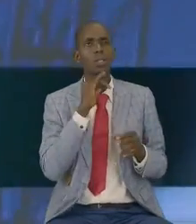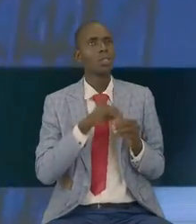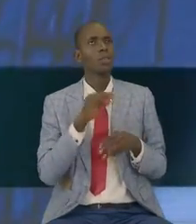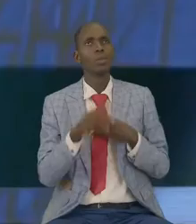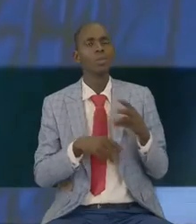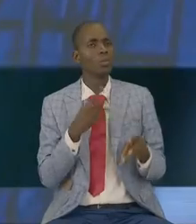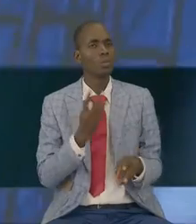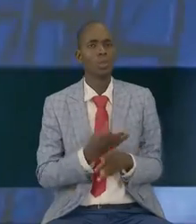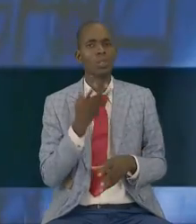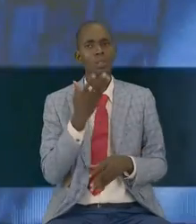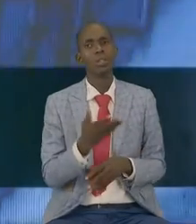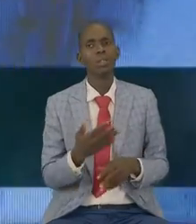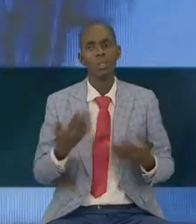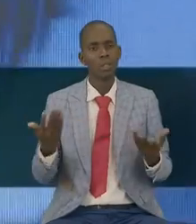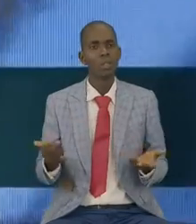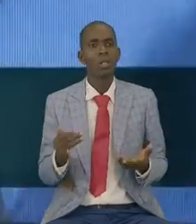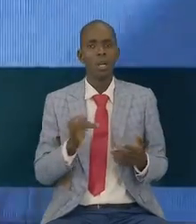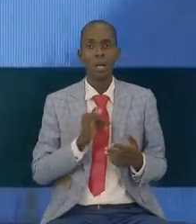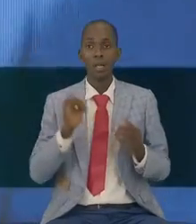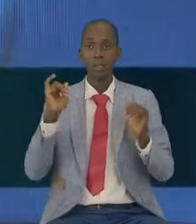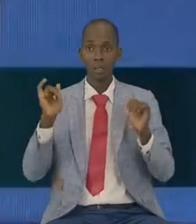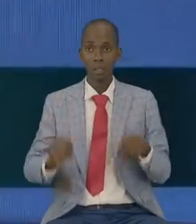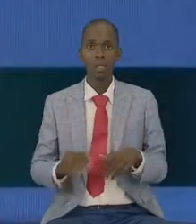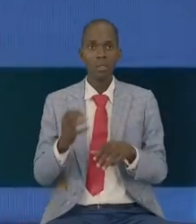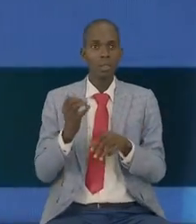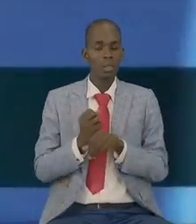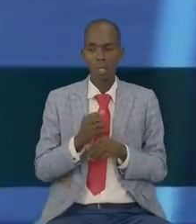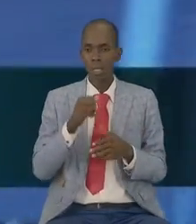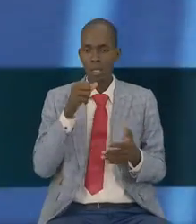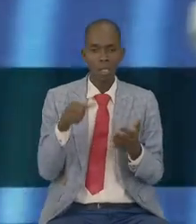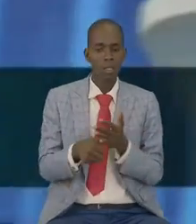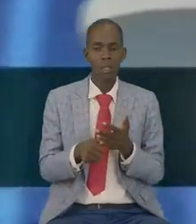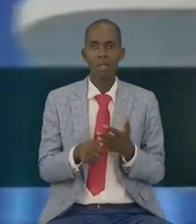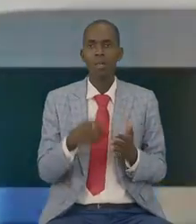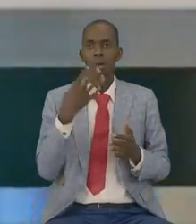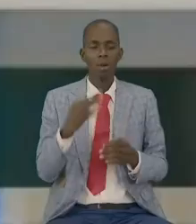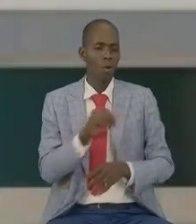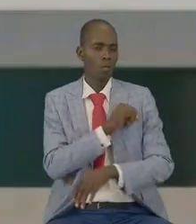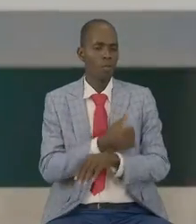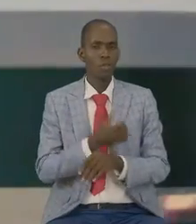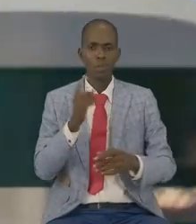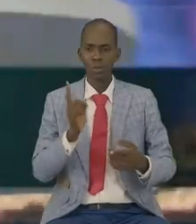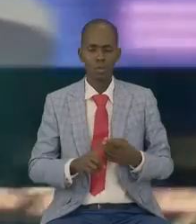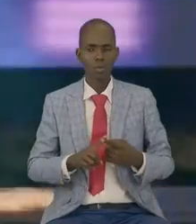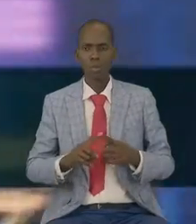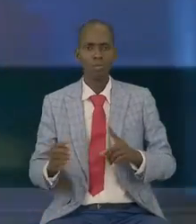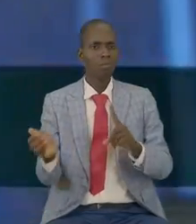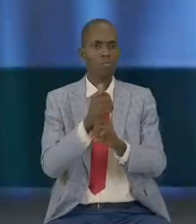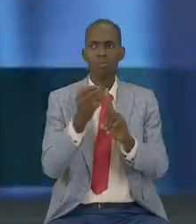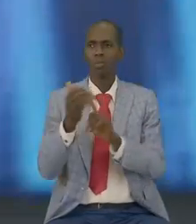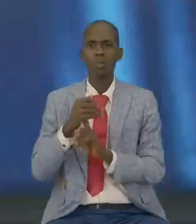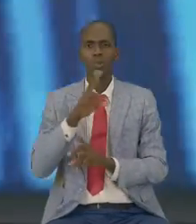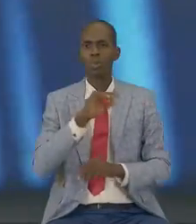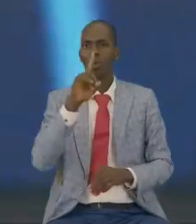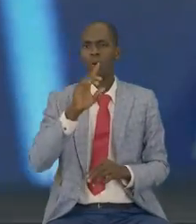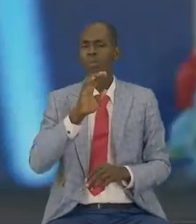have a letter of authority to arrest any of these people. Nobody ever did this kind of thing